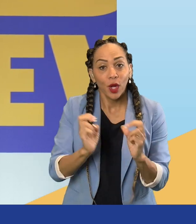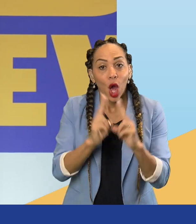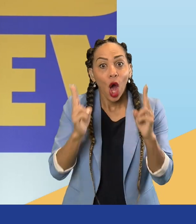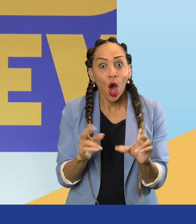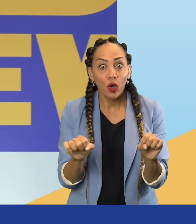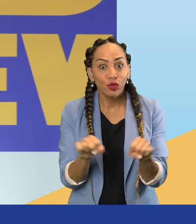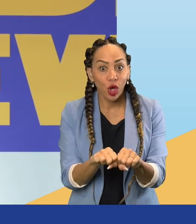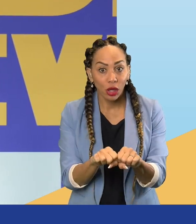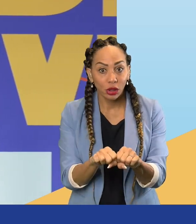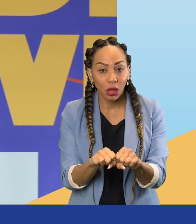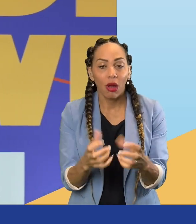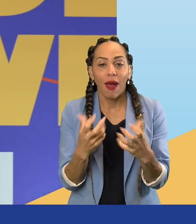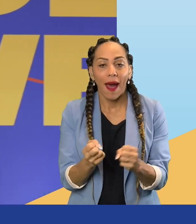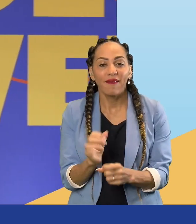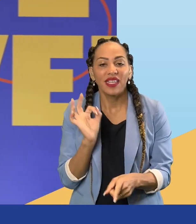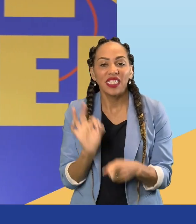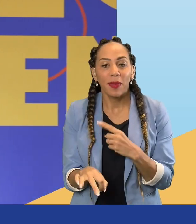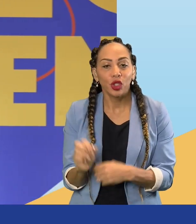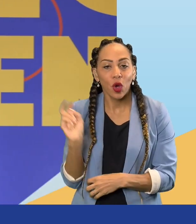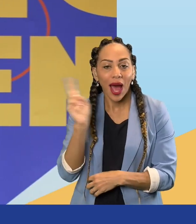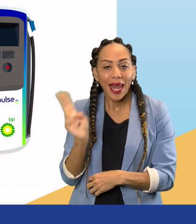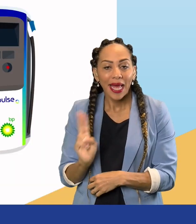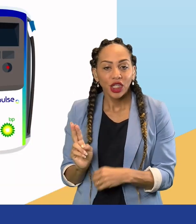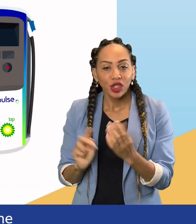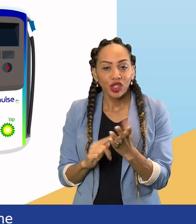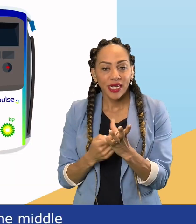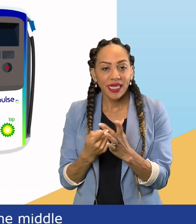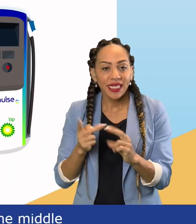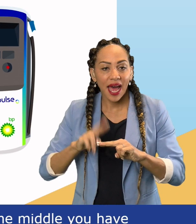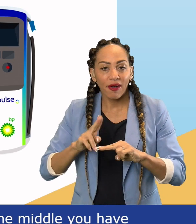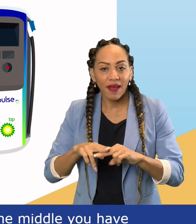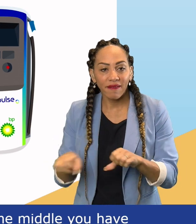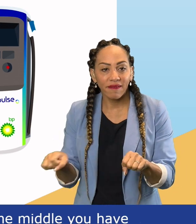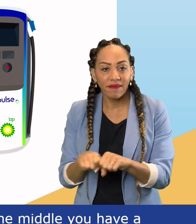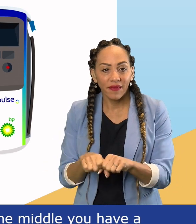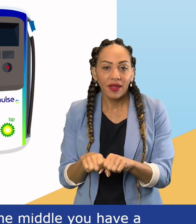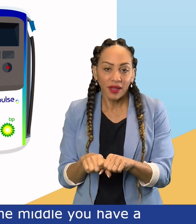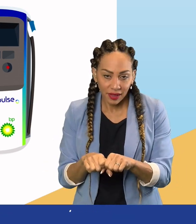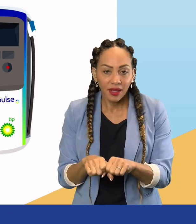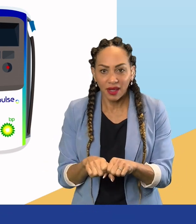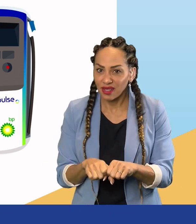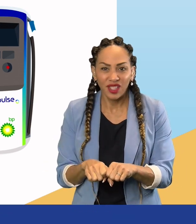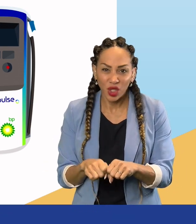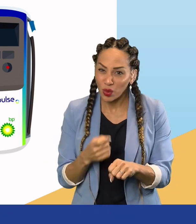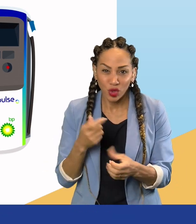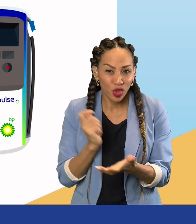with an electricity tariff with cheap electricity, because you can charge your car up for a matter of pounds, and it becomes